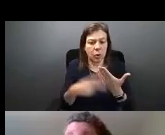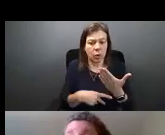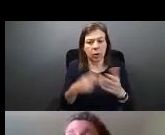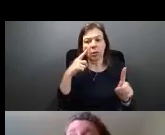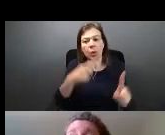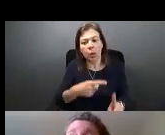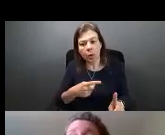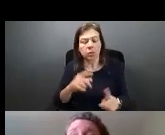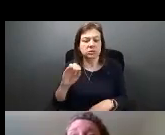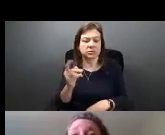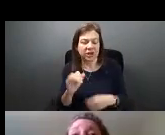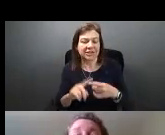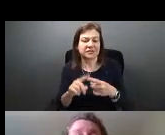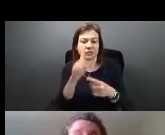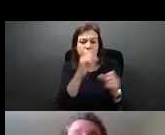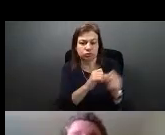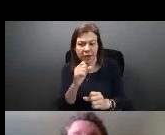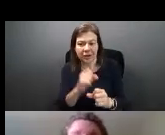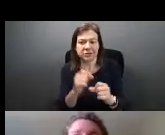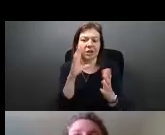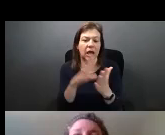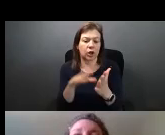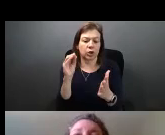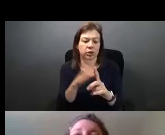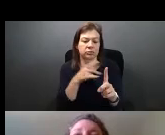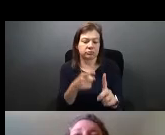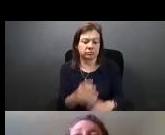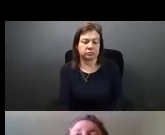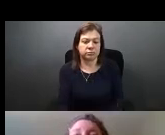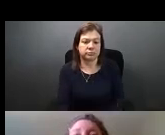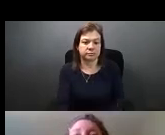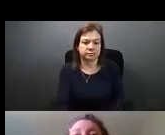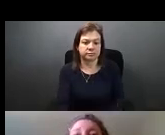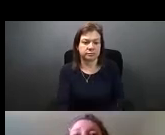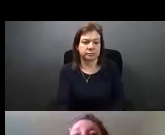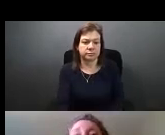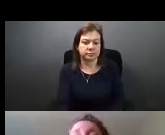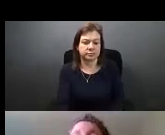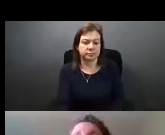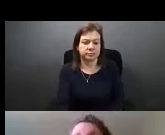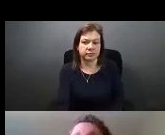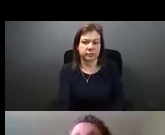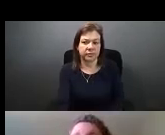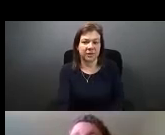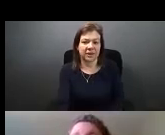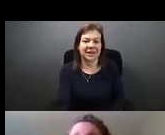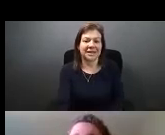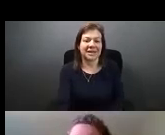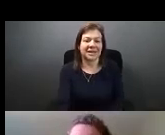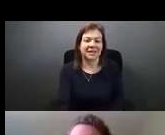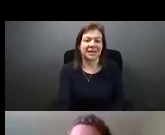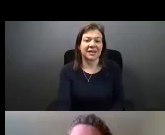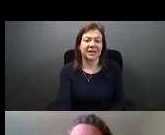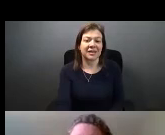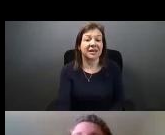and objectives, strategies, and learning objectives. Since this is a contract proposal instead of a